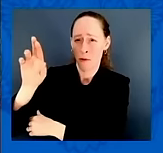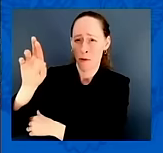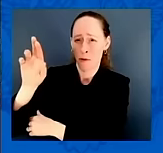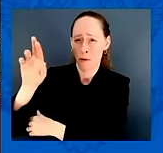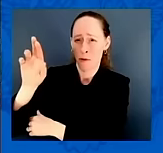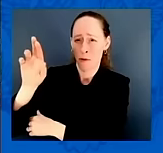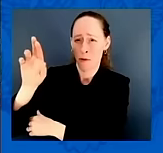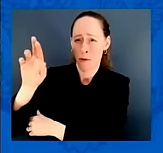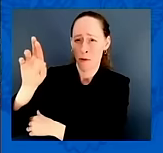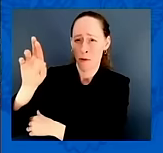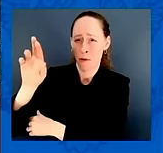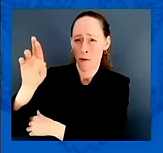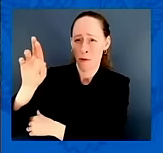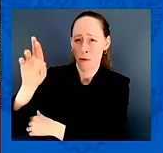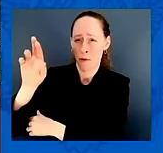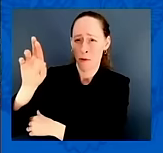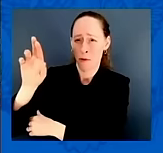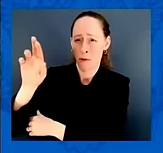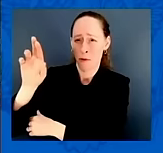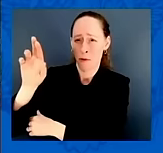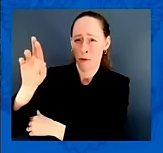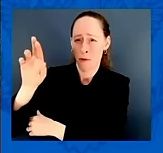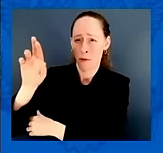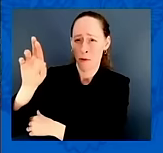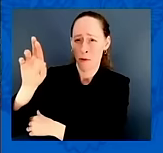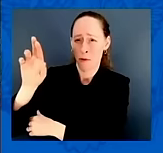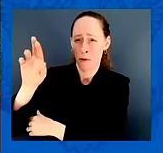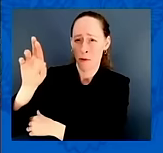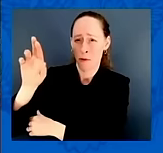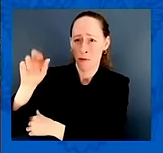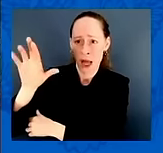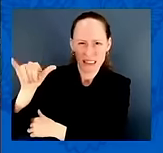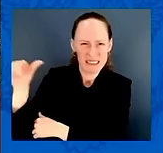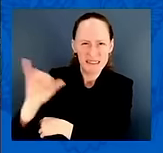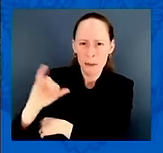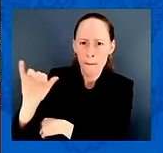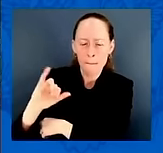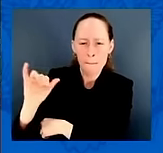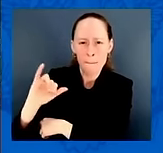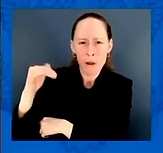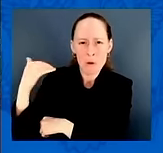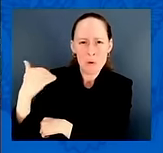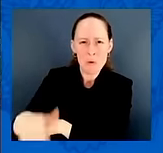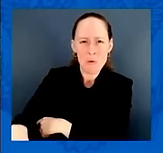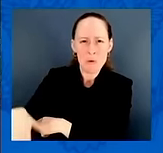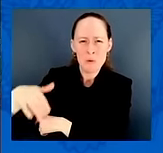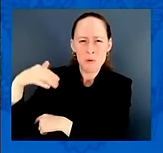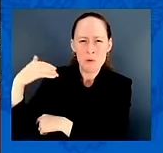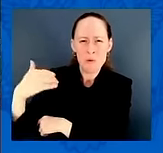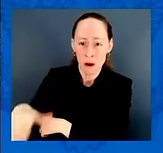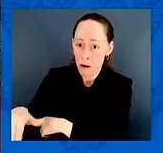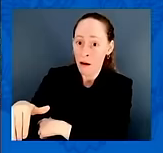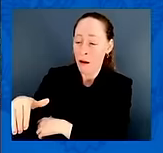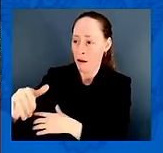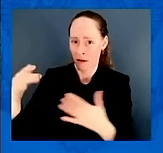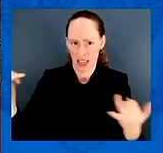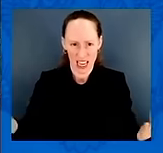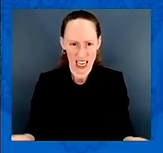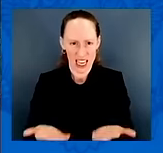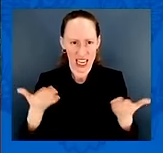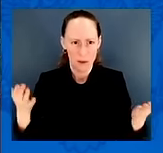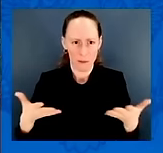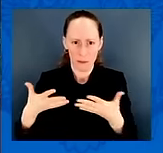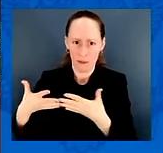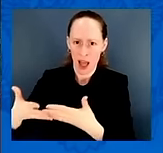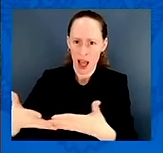republic. Two very different government organizations. At the very same time,